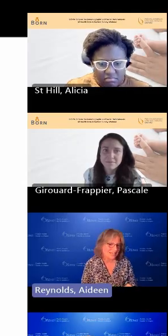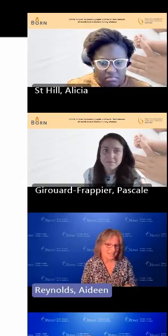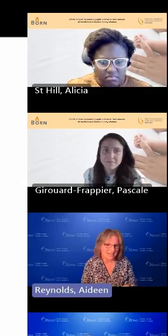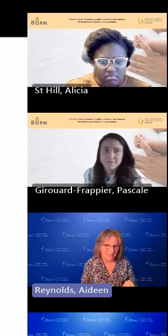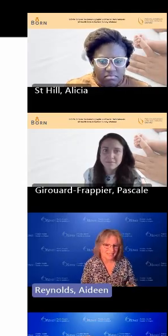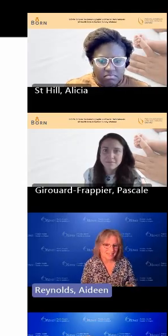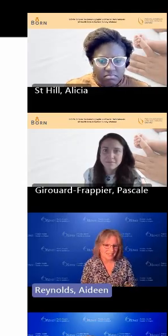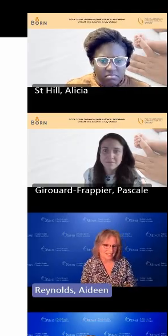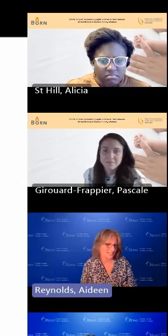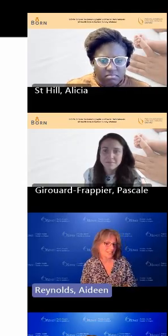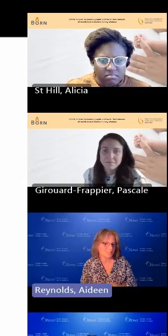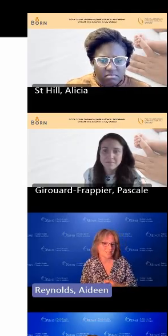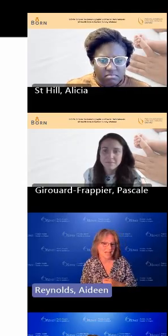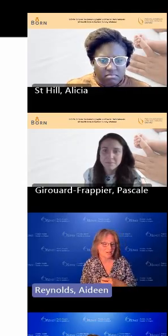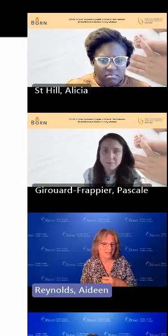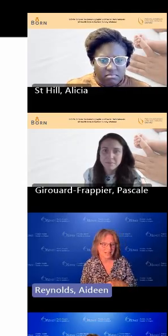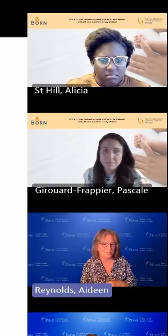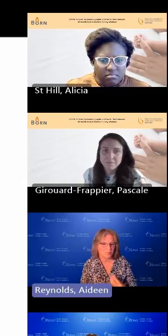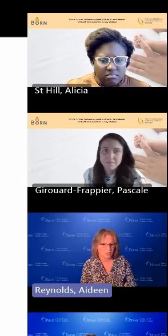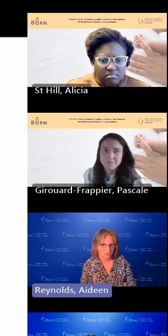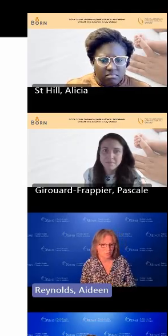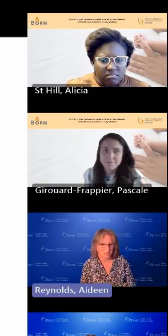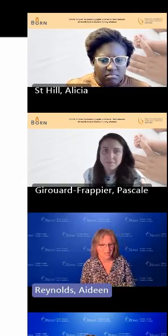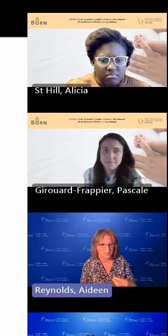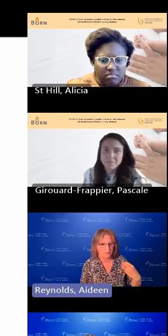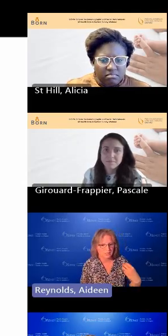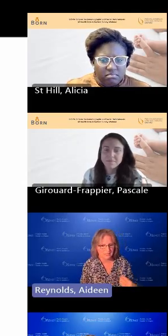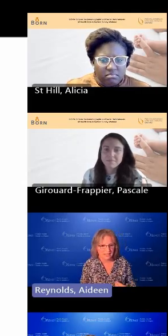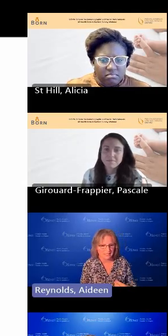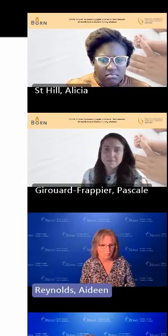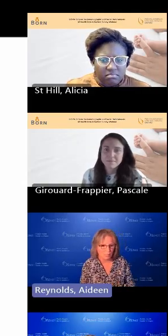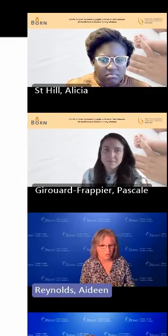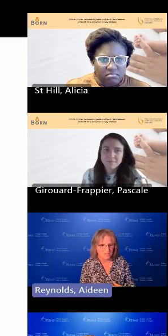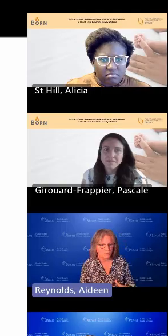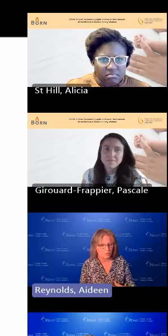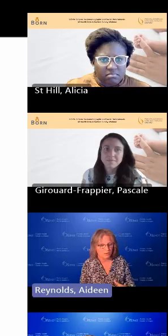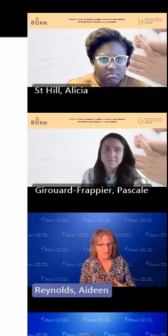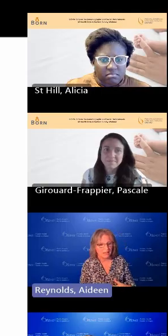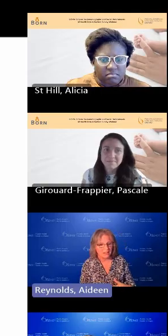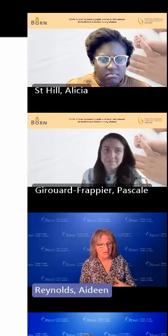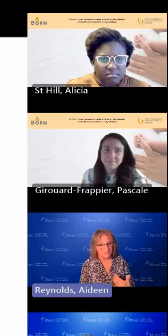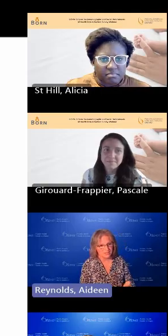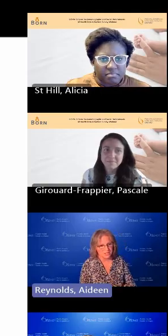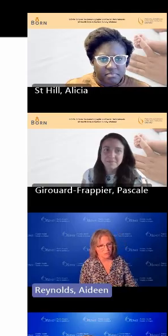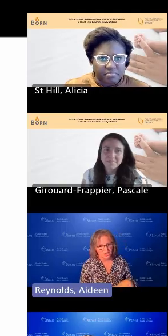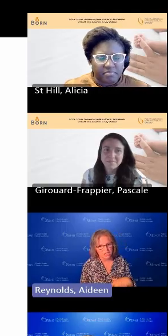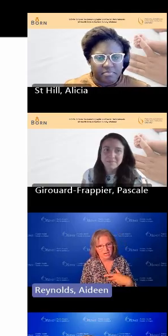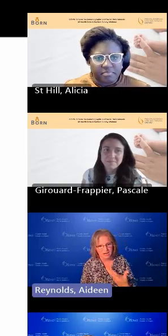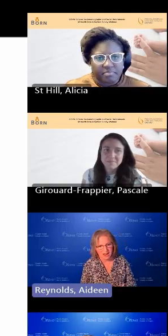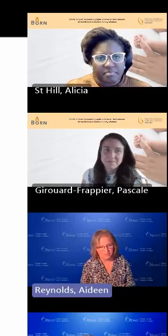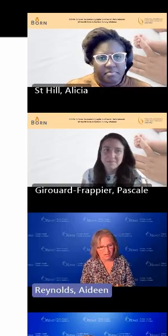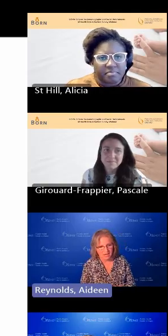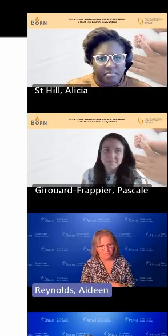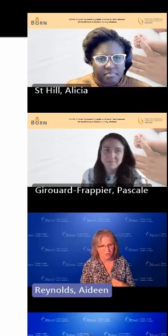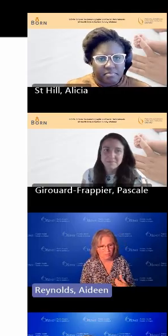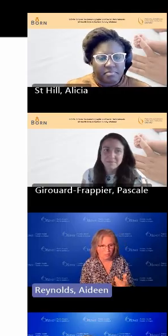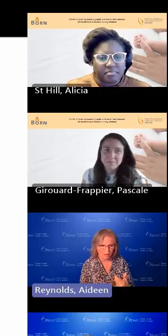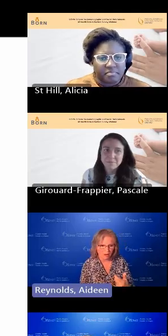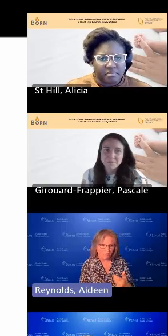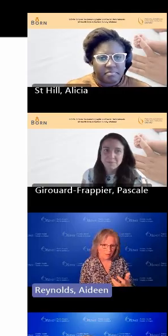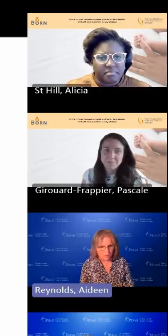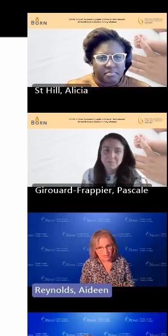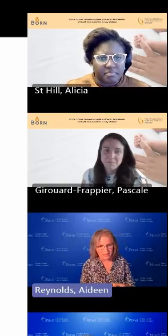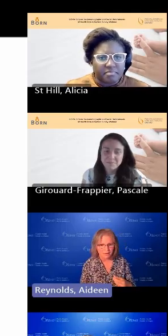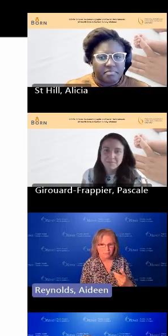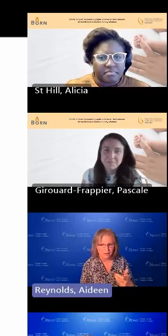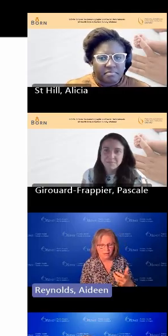standard SDD in data systems. And I guess what we just want to say is we're delighted that Born is moving kind of in this direction and advocating for